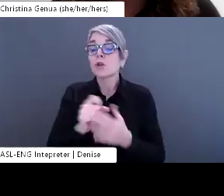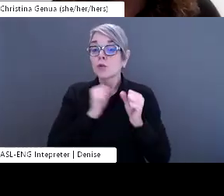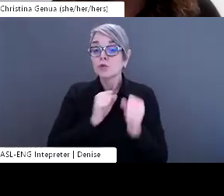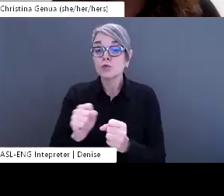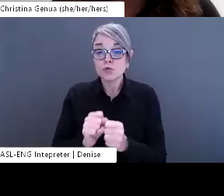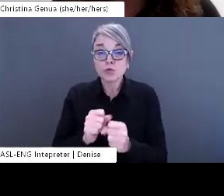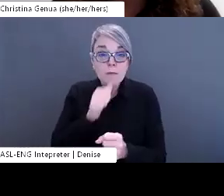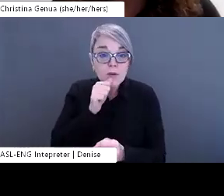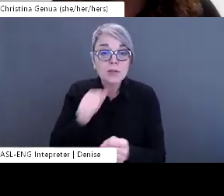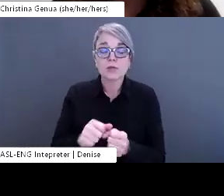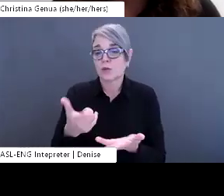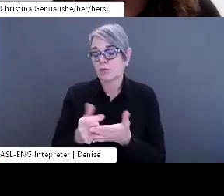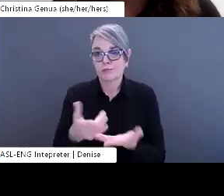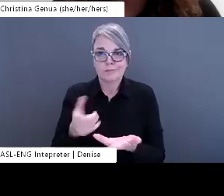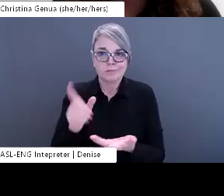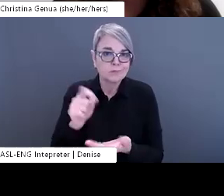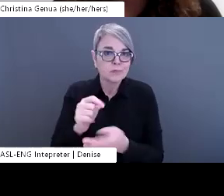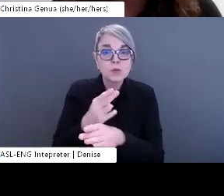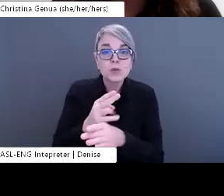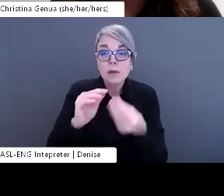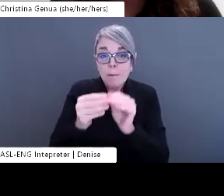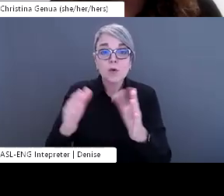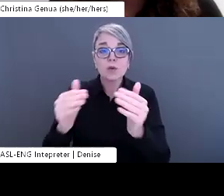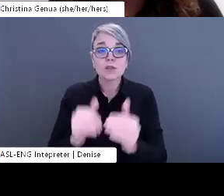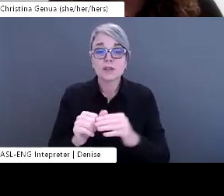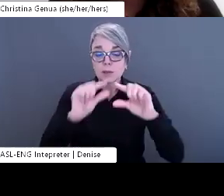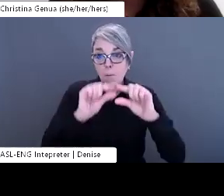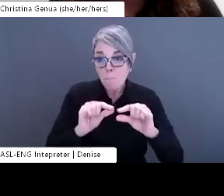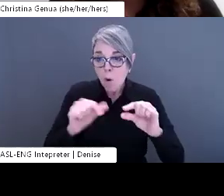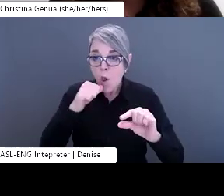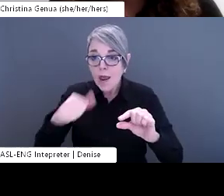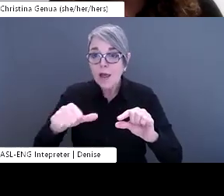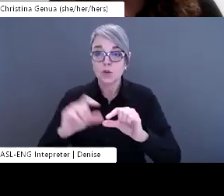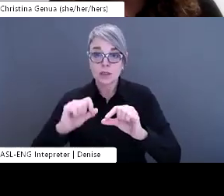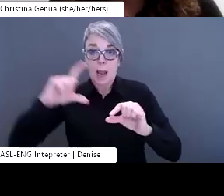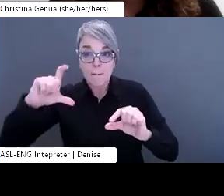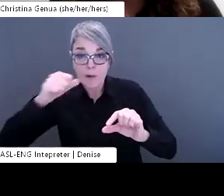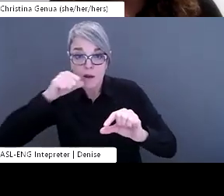small letters, capital letters, as well as symbols.